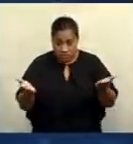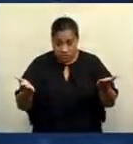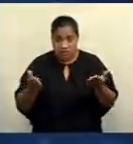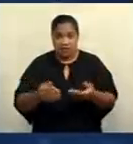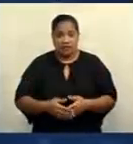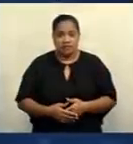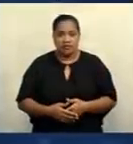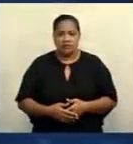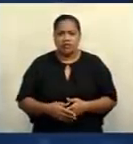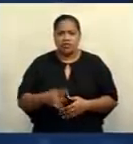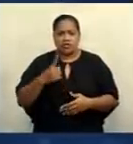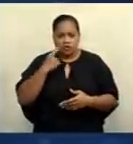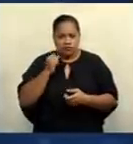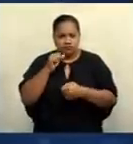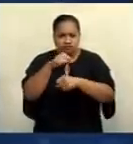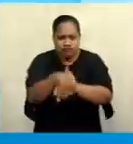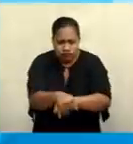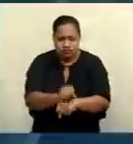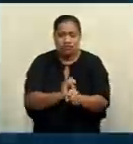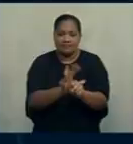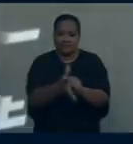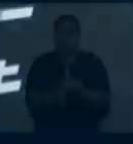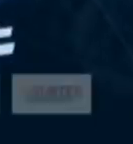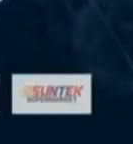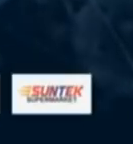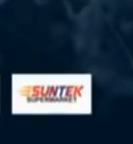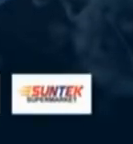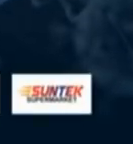fight COVID-19 together.